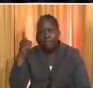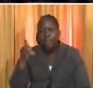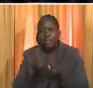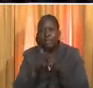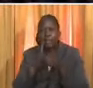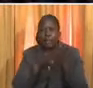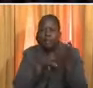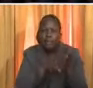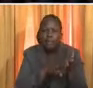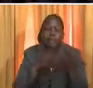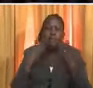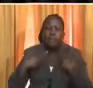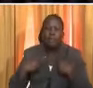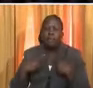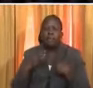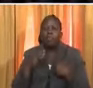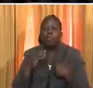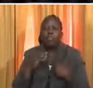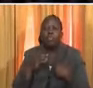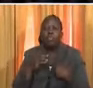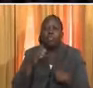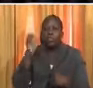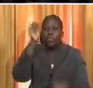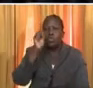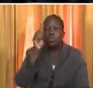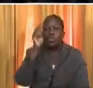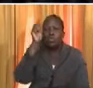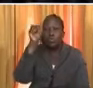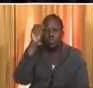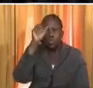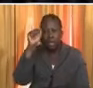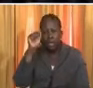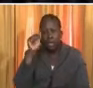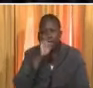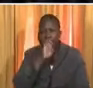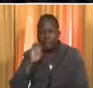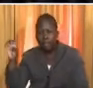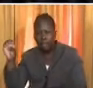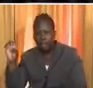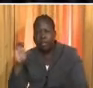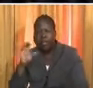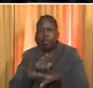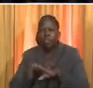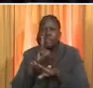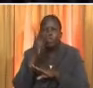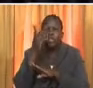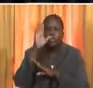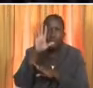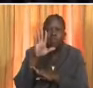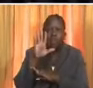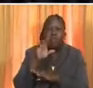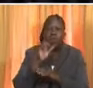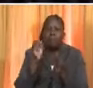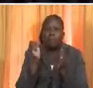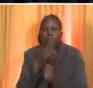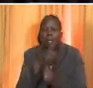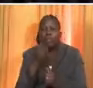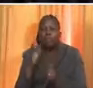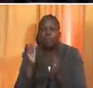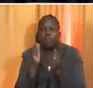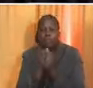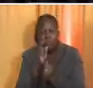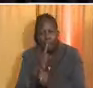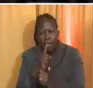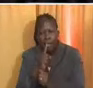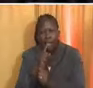the people of Suna East. On 25th November 2020, at the Kenyatta International Conference